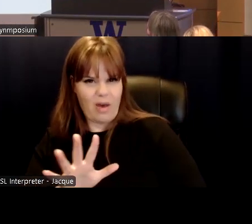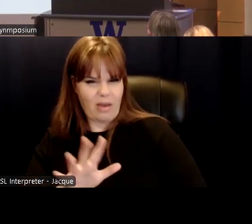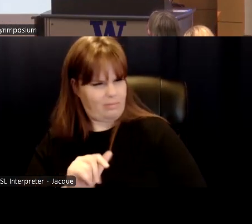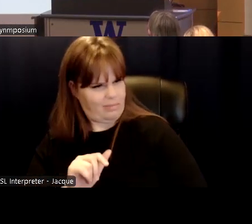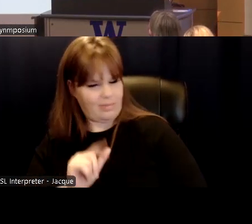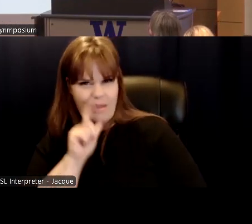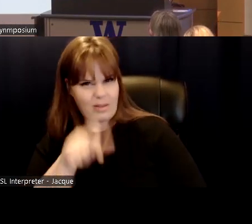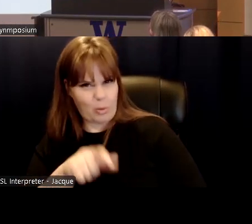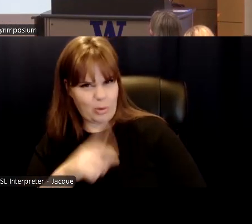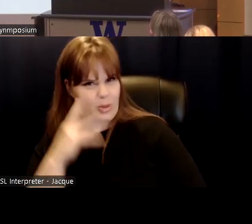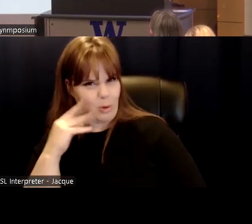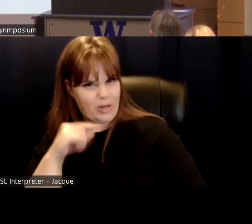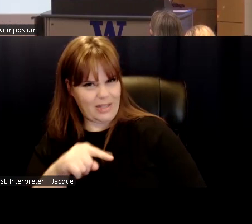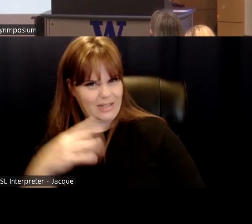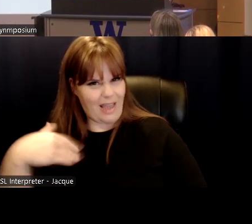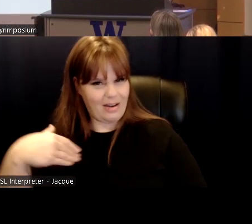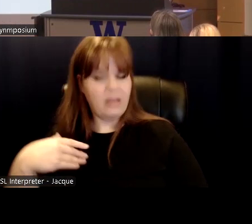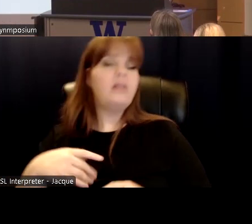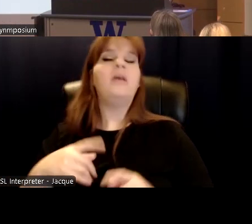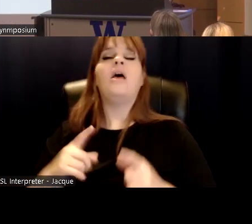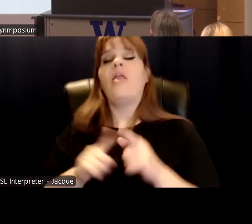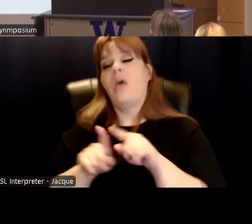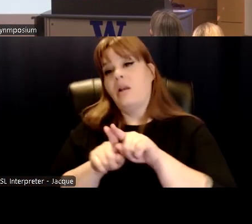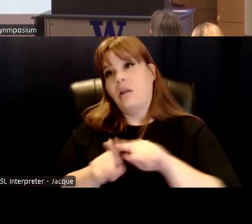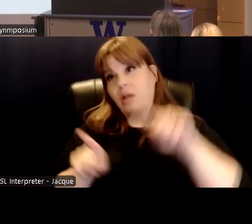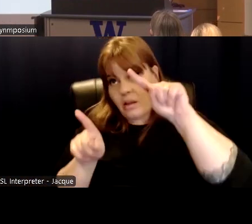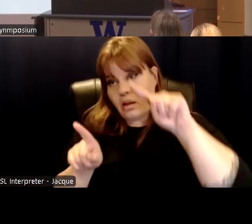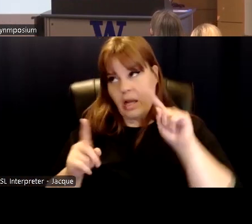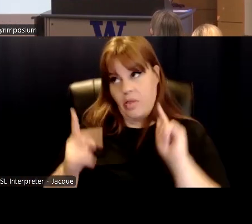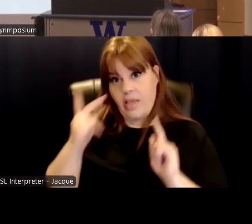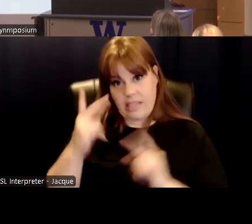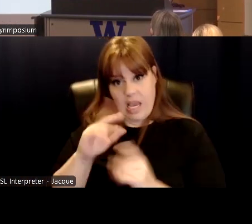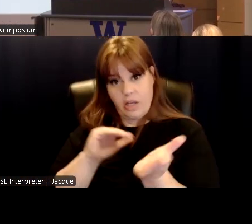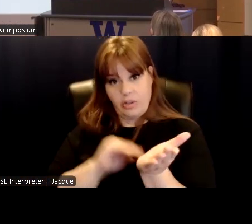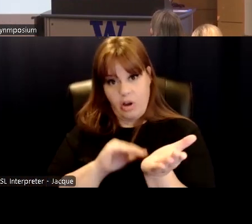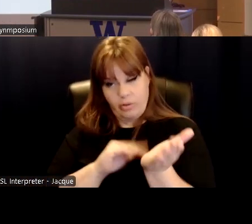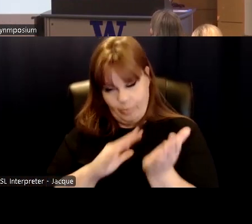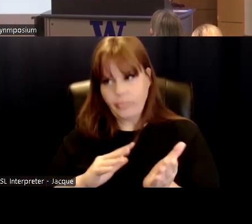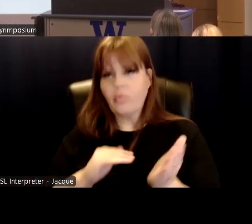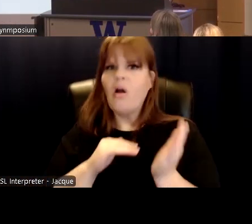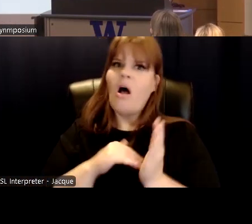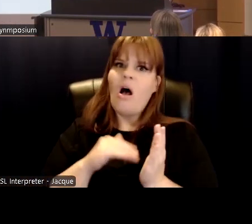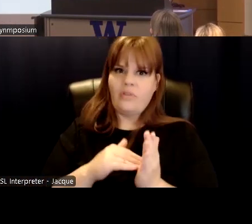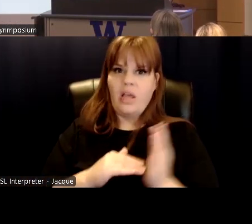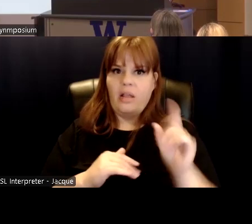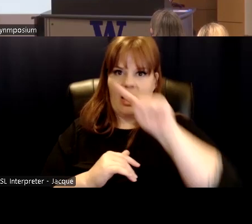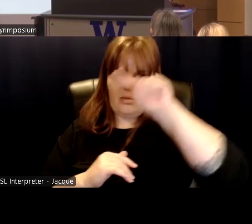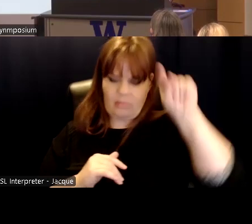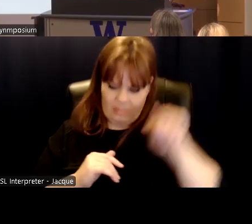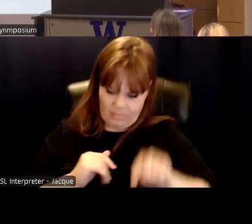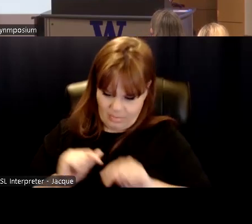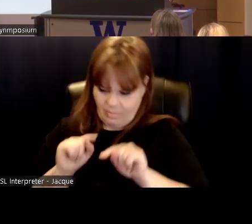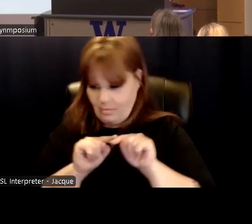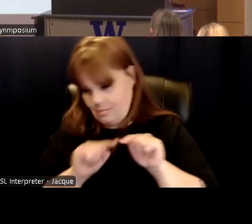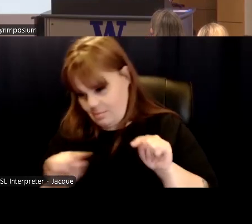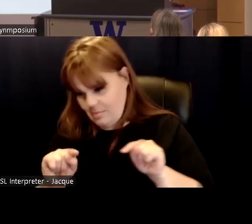do associate their symptoms, the next branch point is they see a clinician. And unfortunately, too often, they end up down here, which is they see a clinician